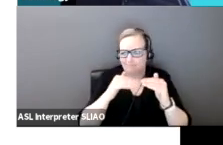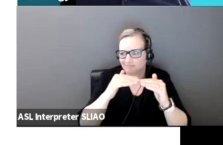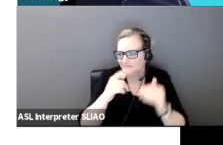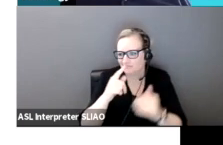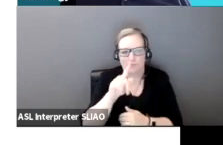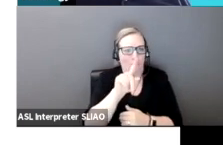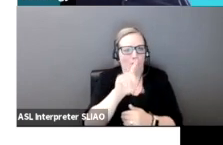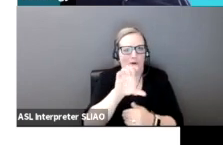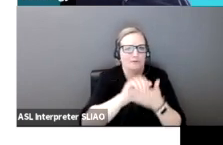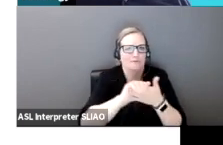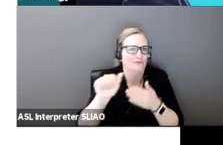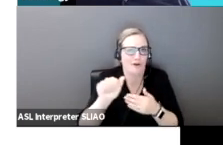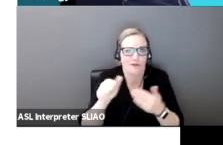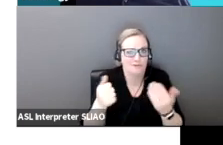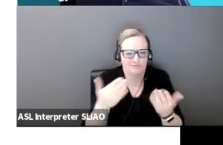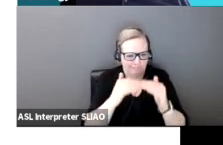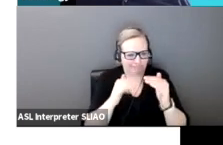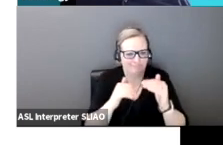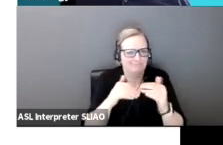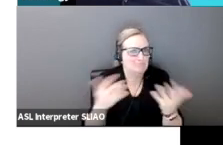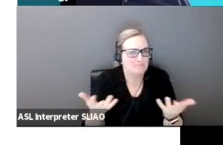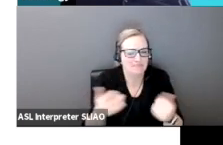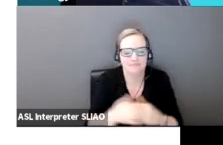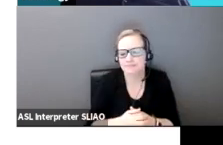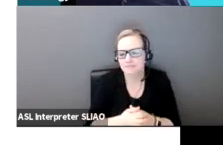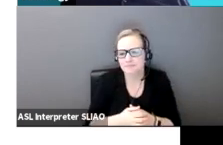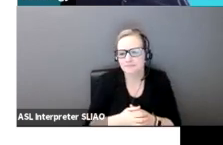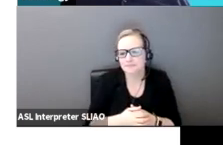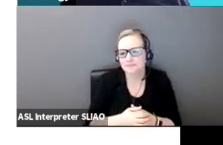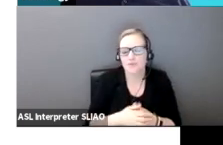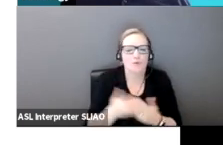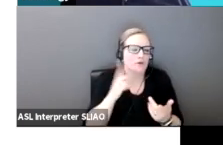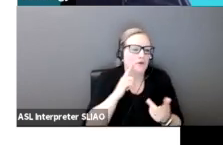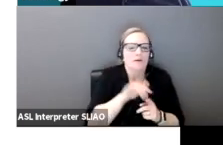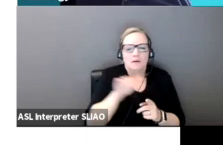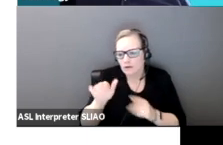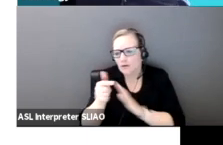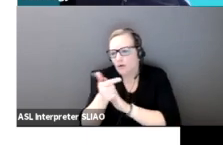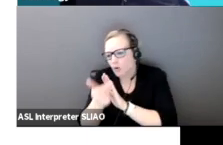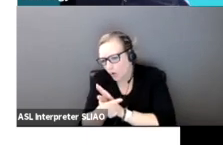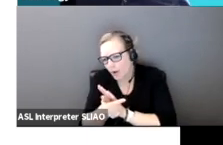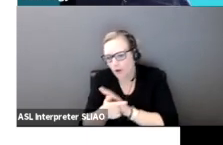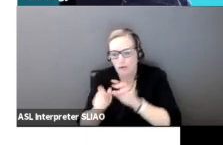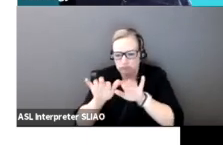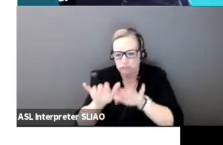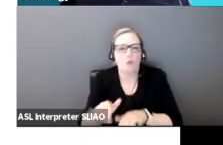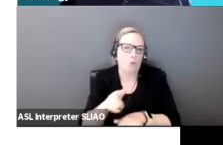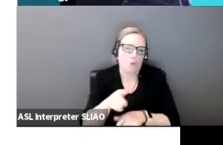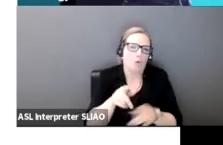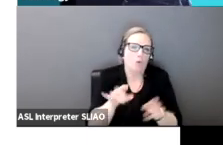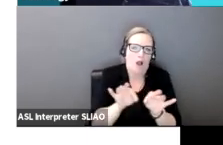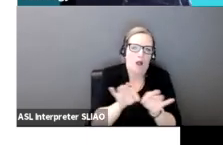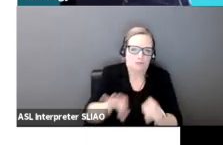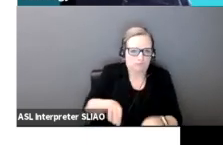The drafting time for a lawyer or agent, that will cost a certain amount of